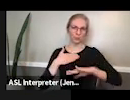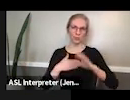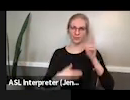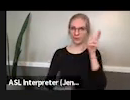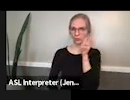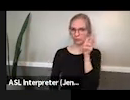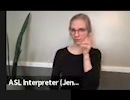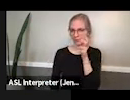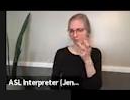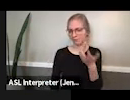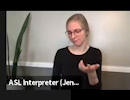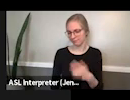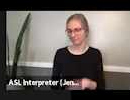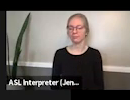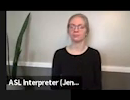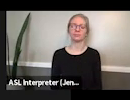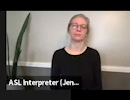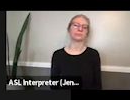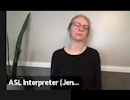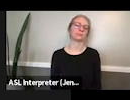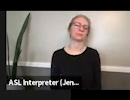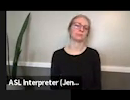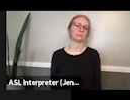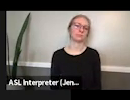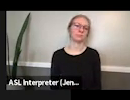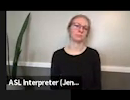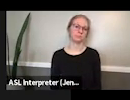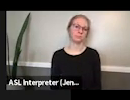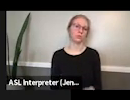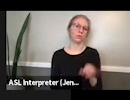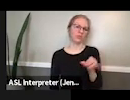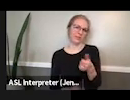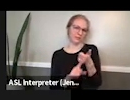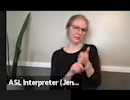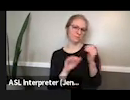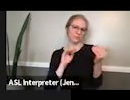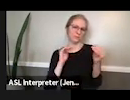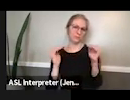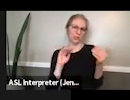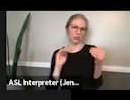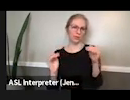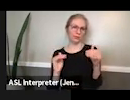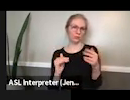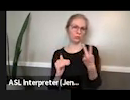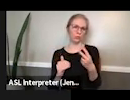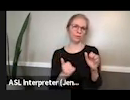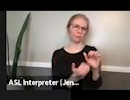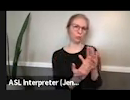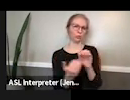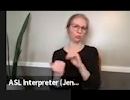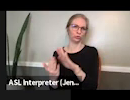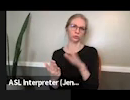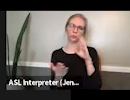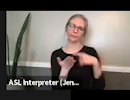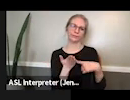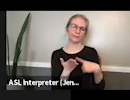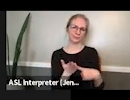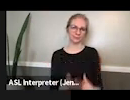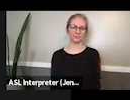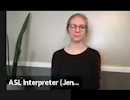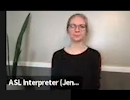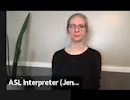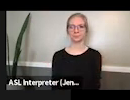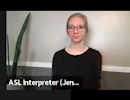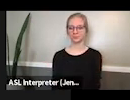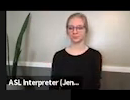So you know that you have that. And it is a comparison of these two approaches that we're going to discuss. So